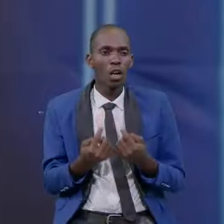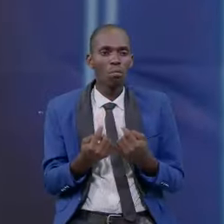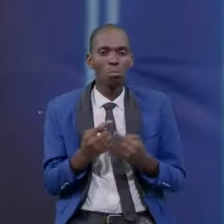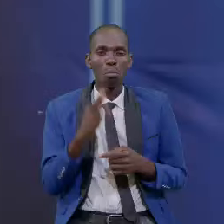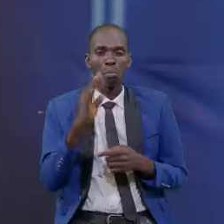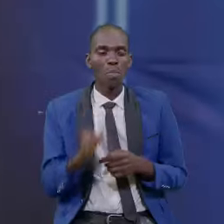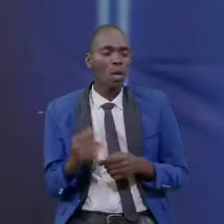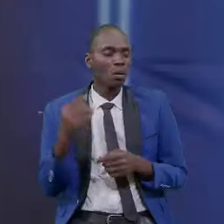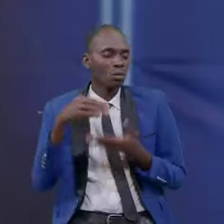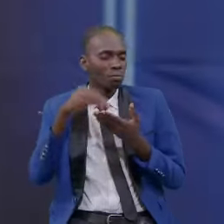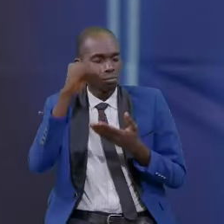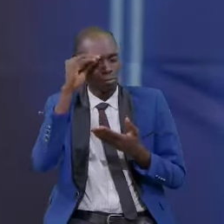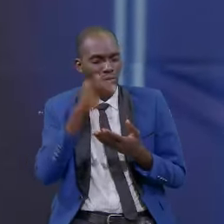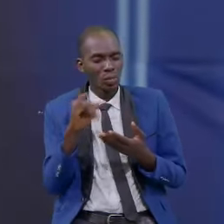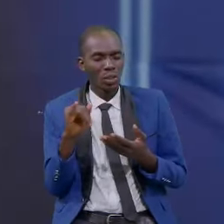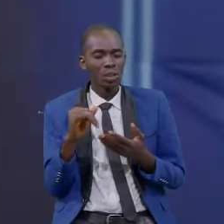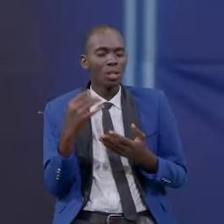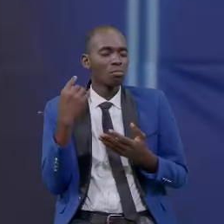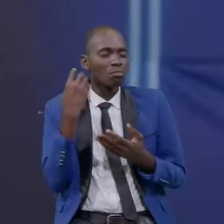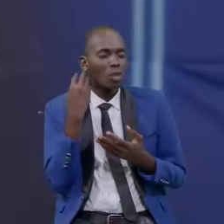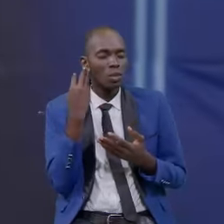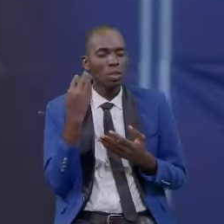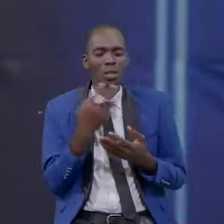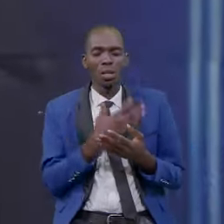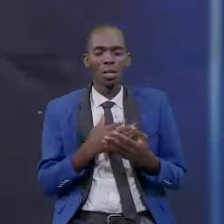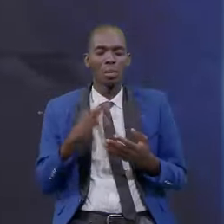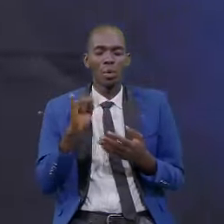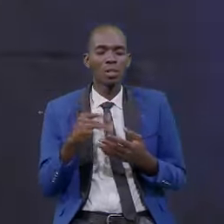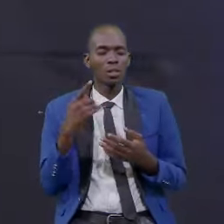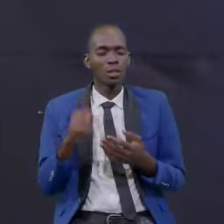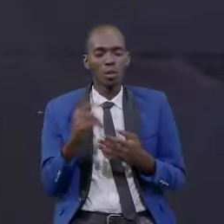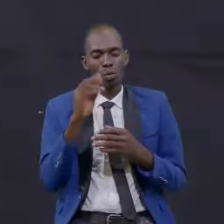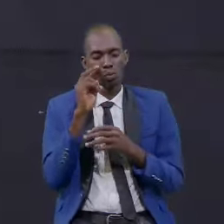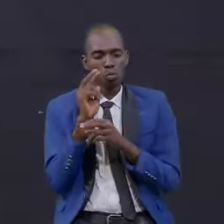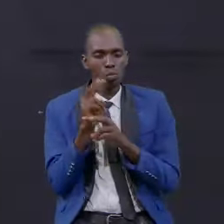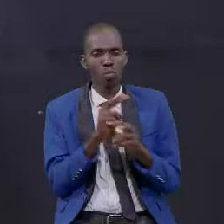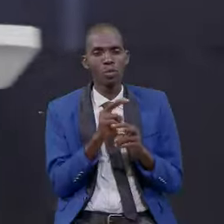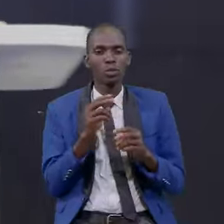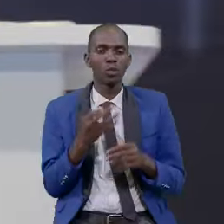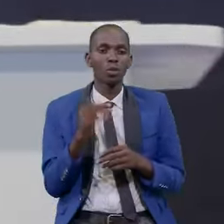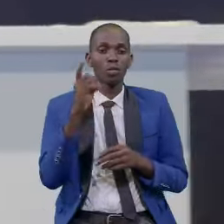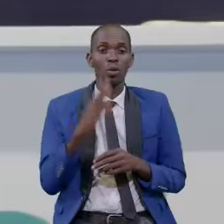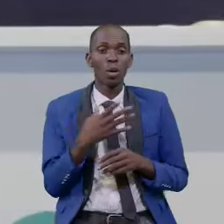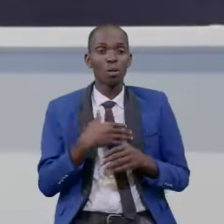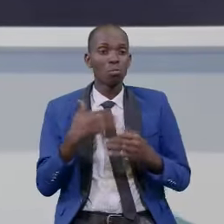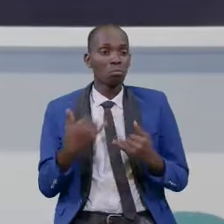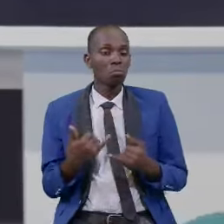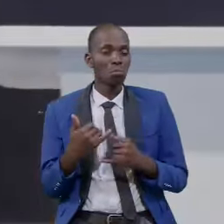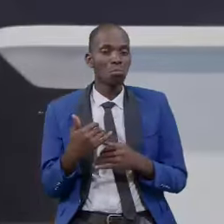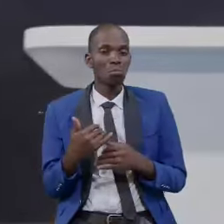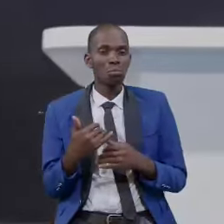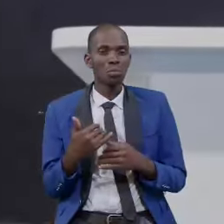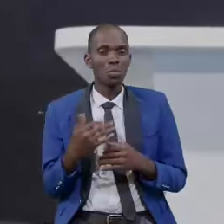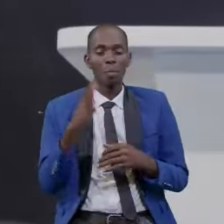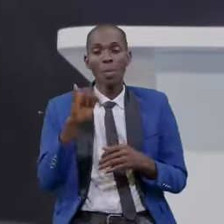hearing, and hearing by the word of God. And you have heard tonight, and faith has now come